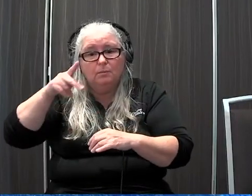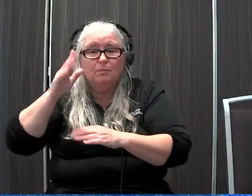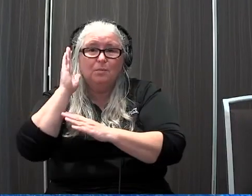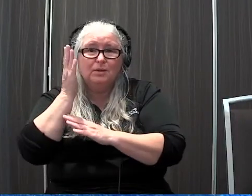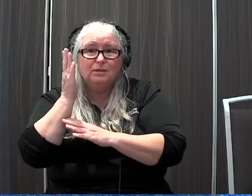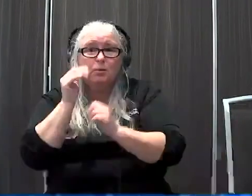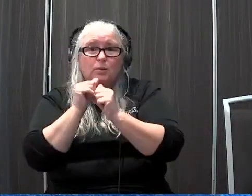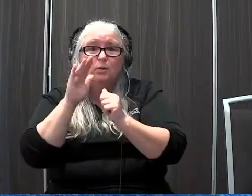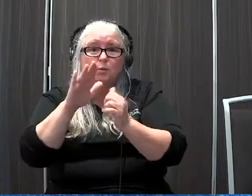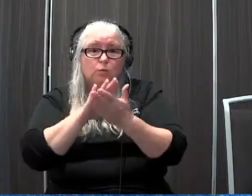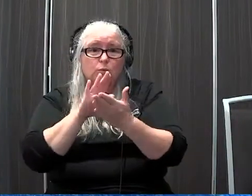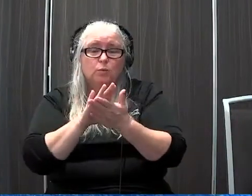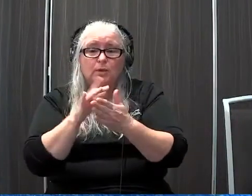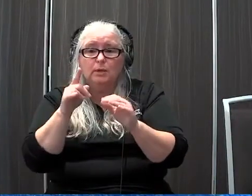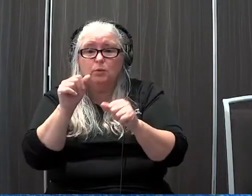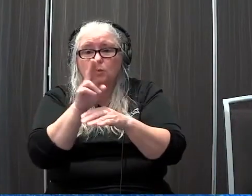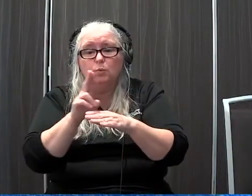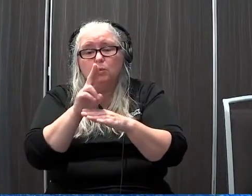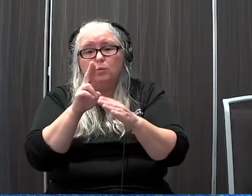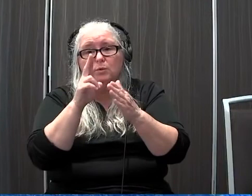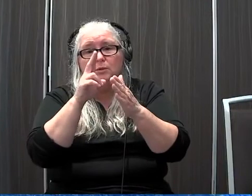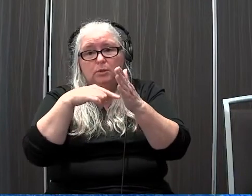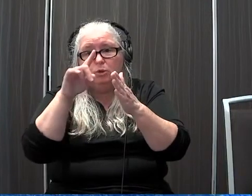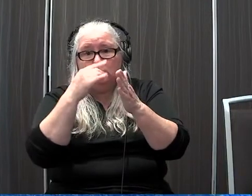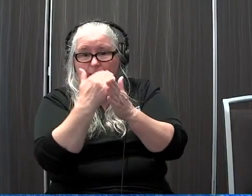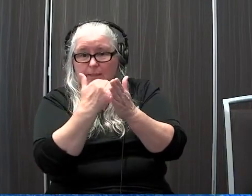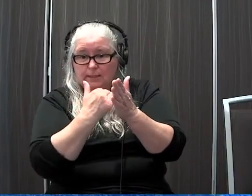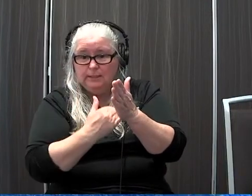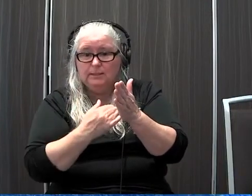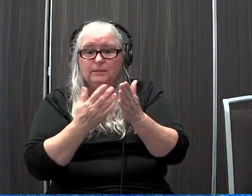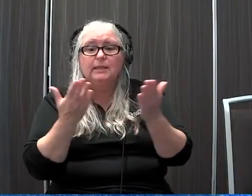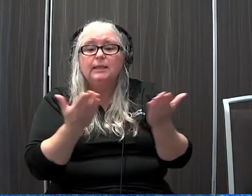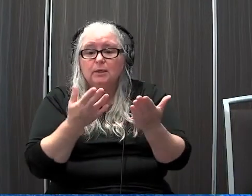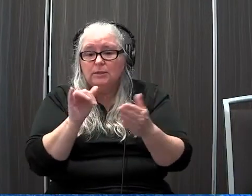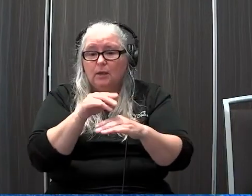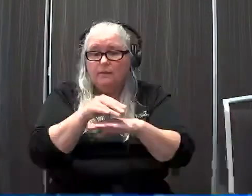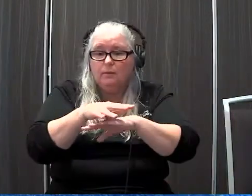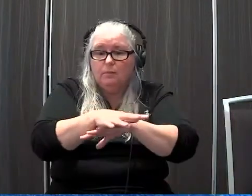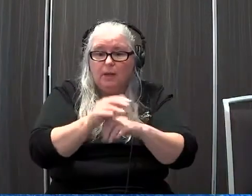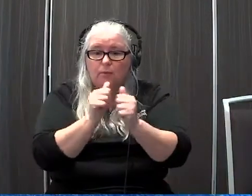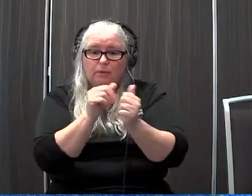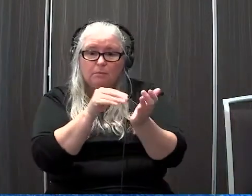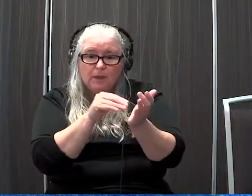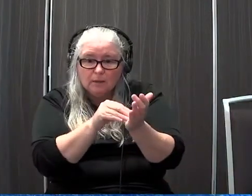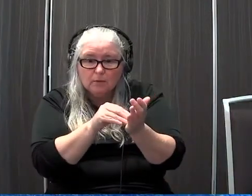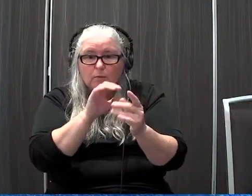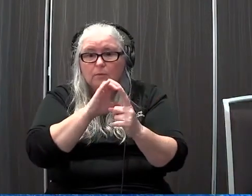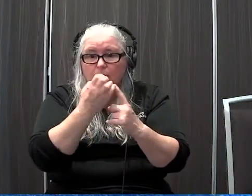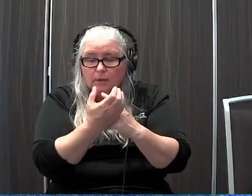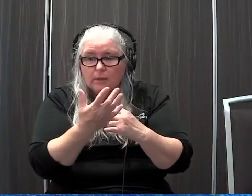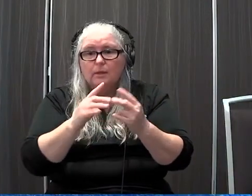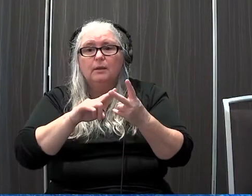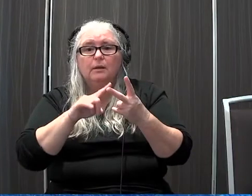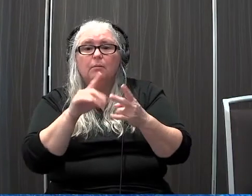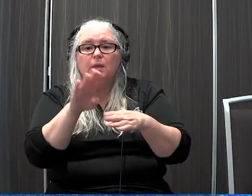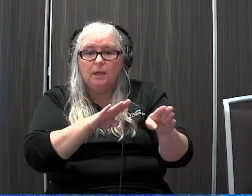could use the checklist to kind of format, like, okay, here's how they're impacted medically, here's how they're impacted behaviorally. And that, in combination